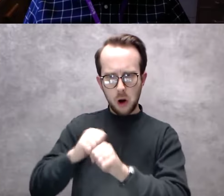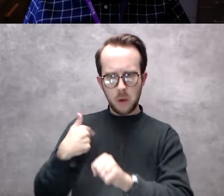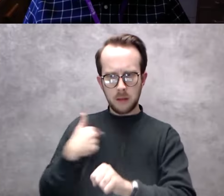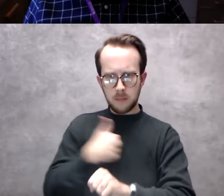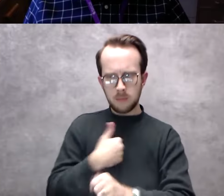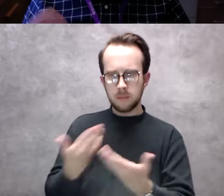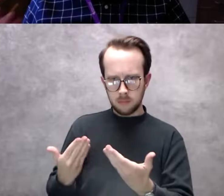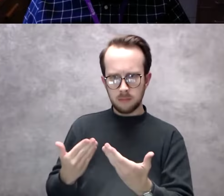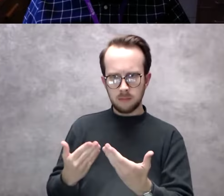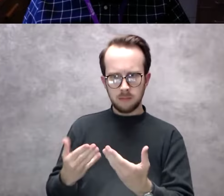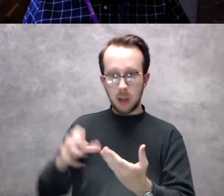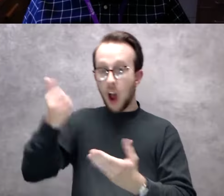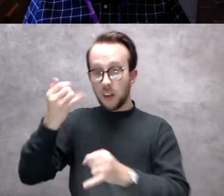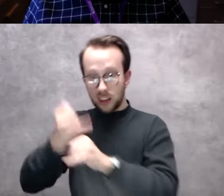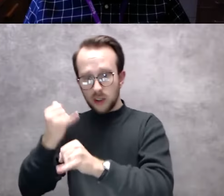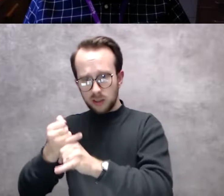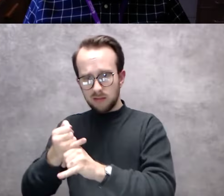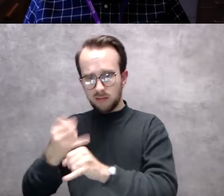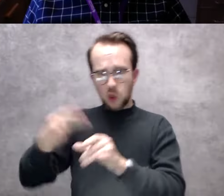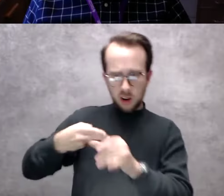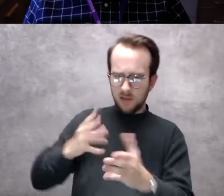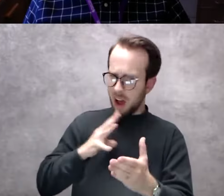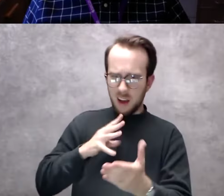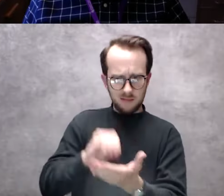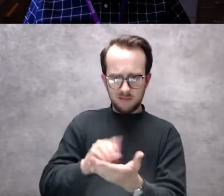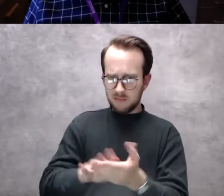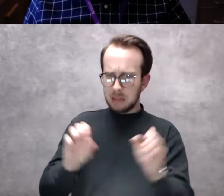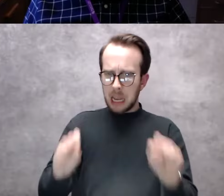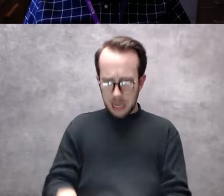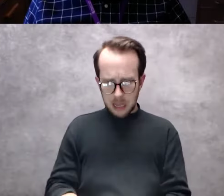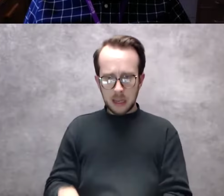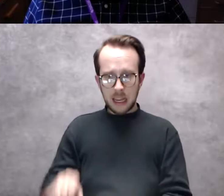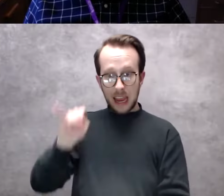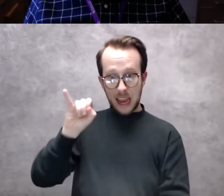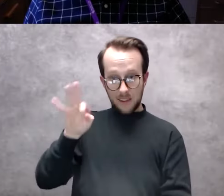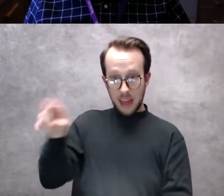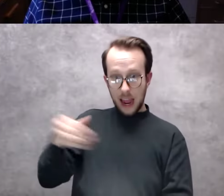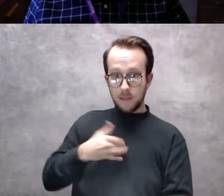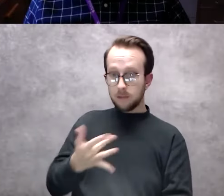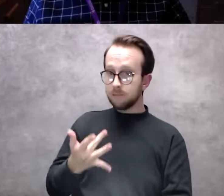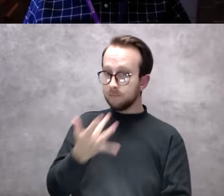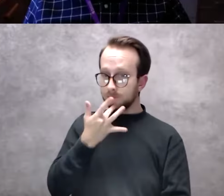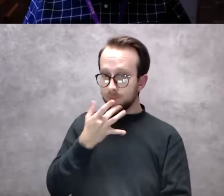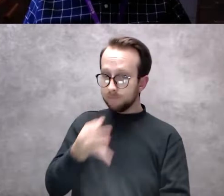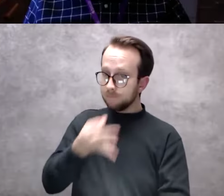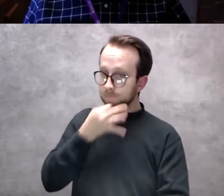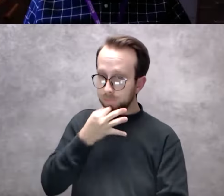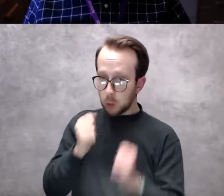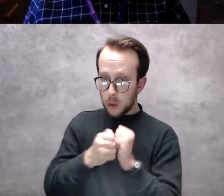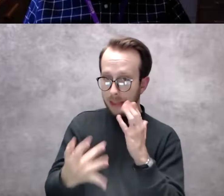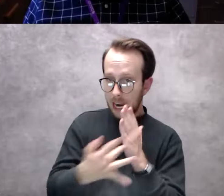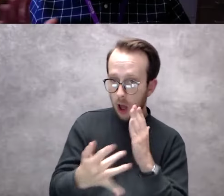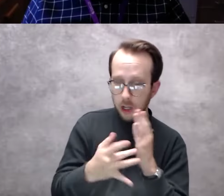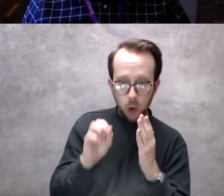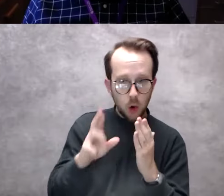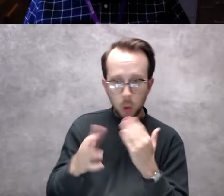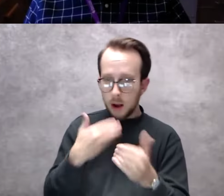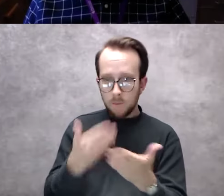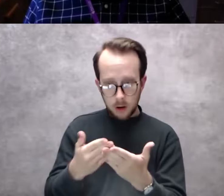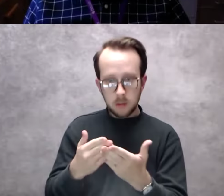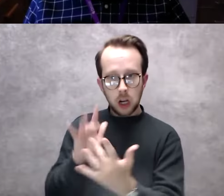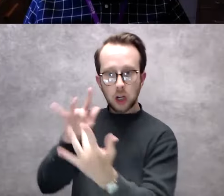them. And especially if there's expertise or some technology that you don't have at your institution, going outside your institution is